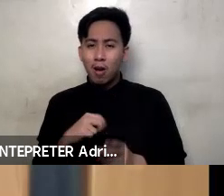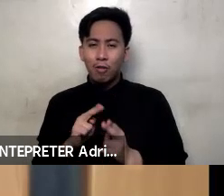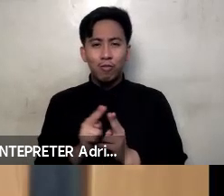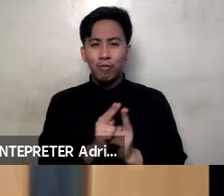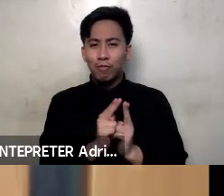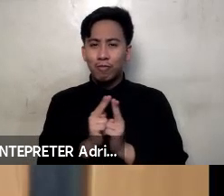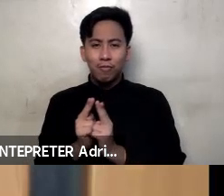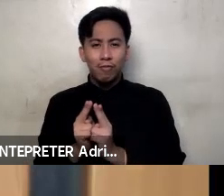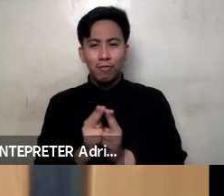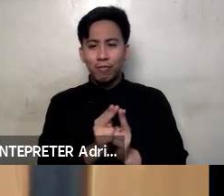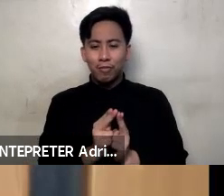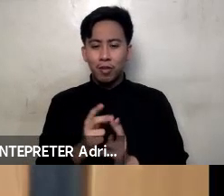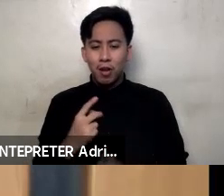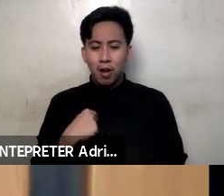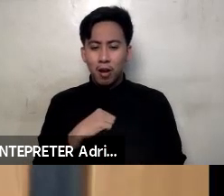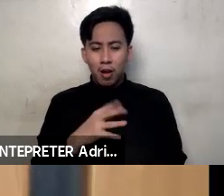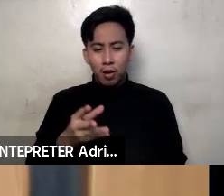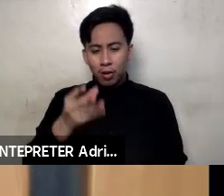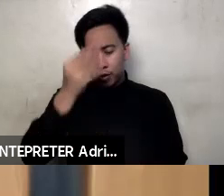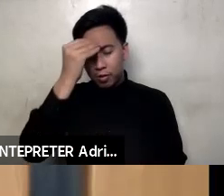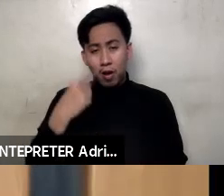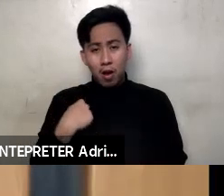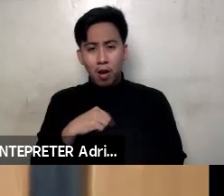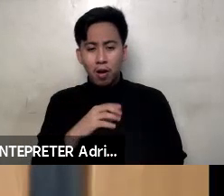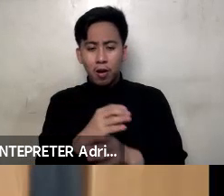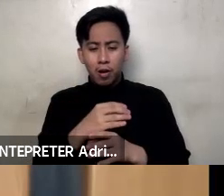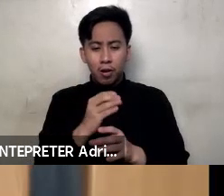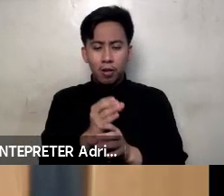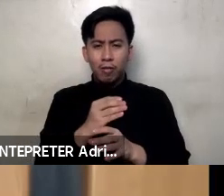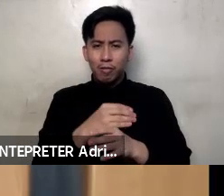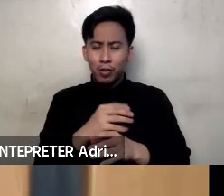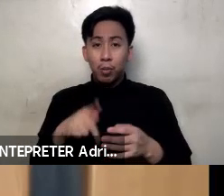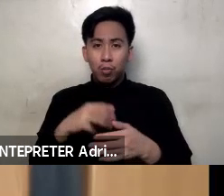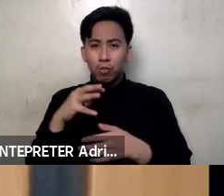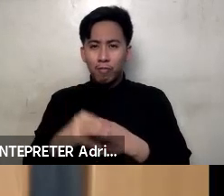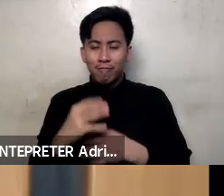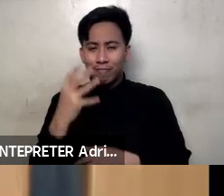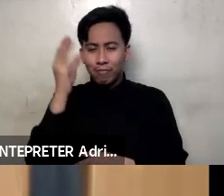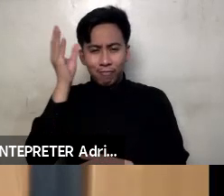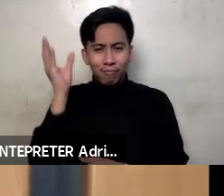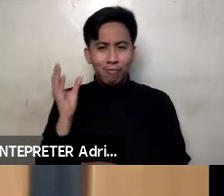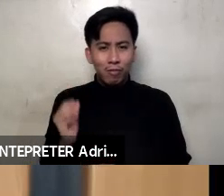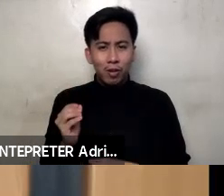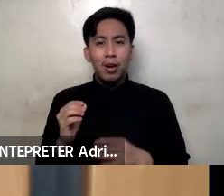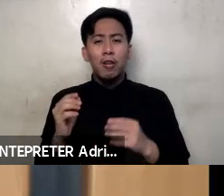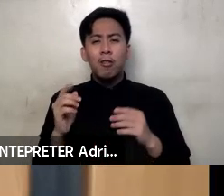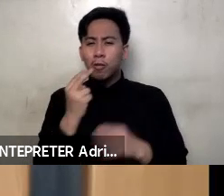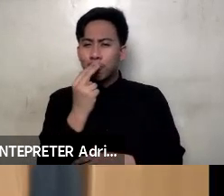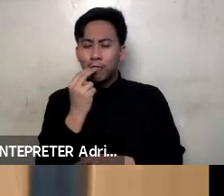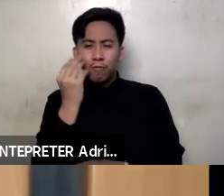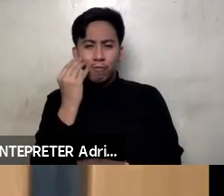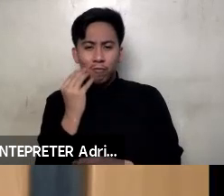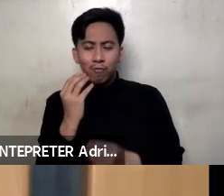based on our learnings, we have created innovative programs to solve malnutrition with